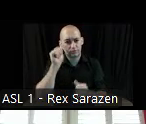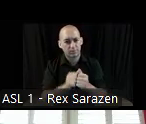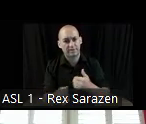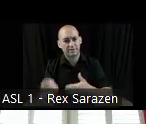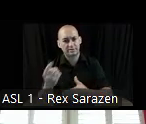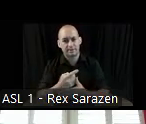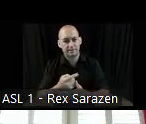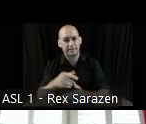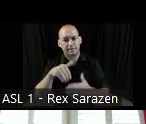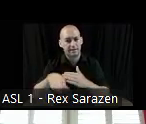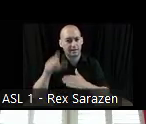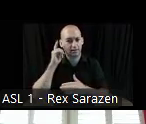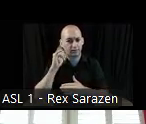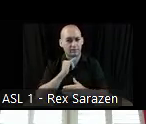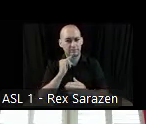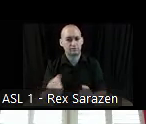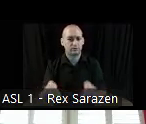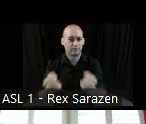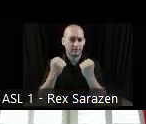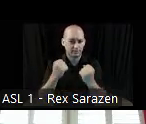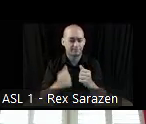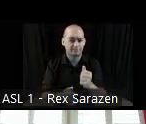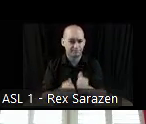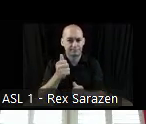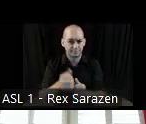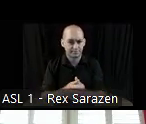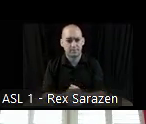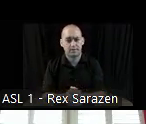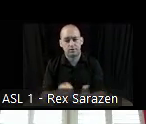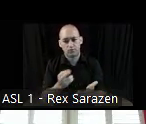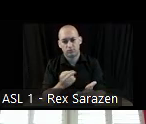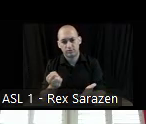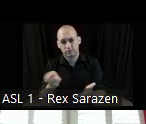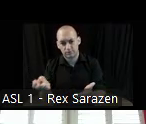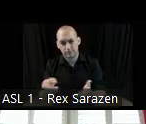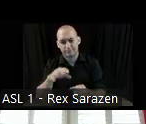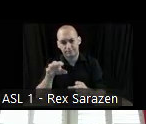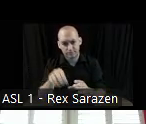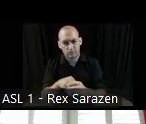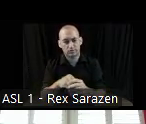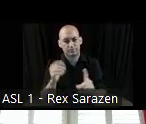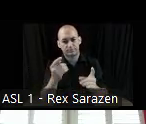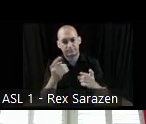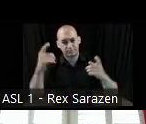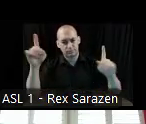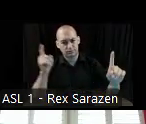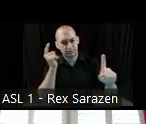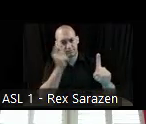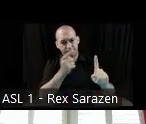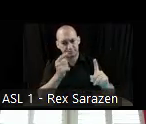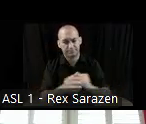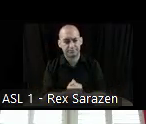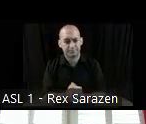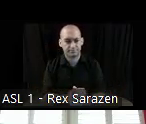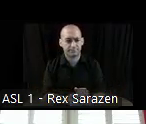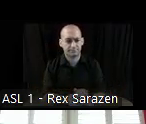strengthened and resourced in order to achieve just that. I believe it was some of the committee members